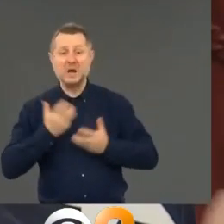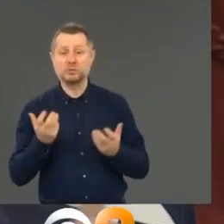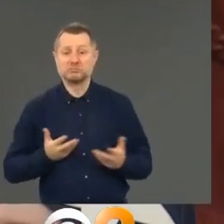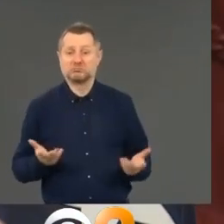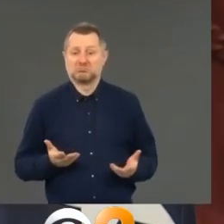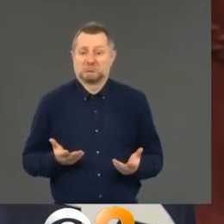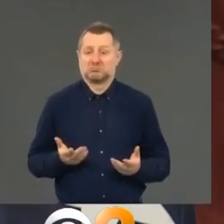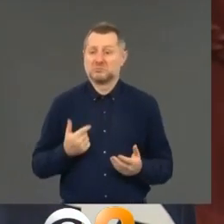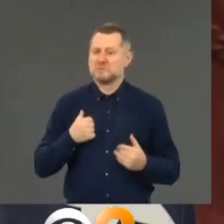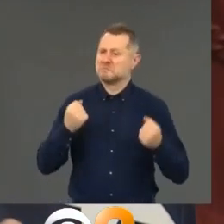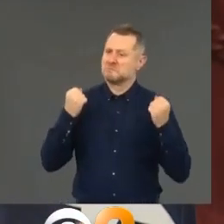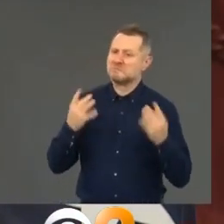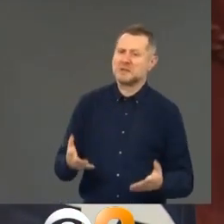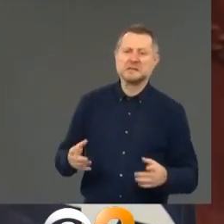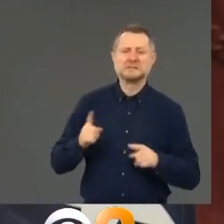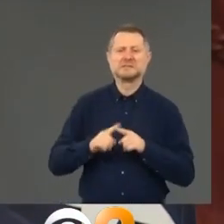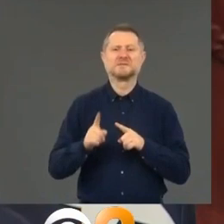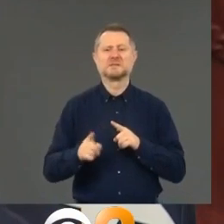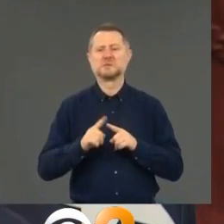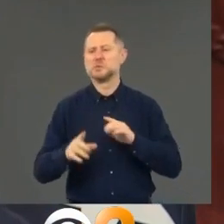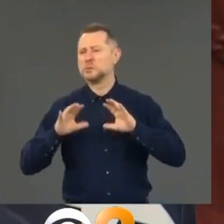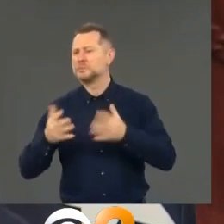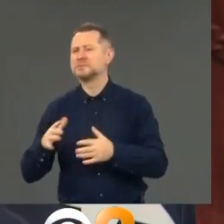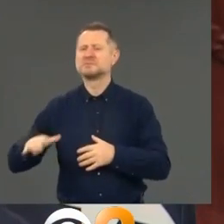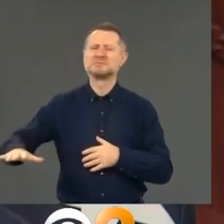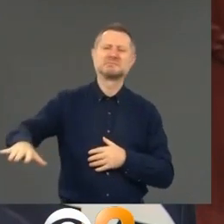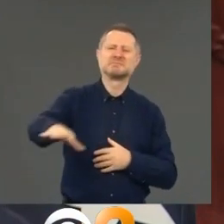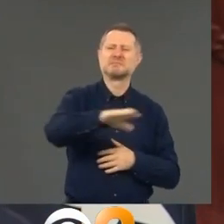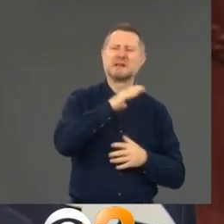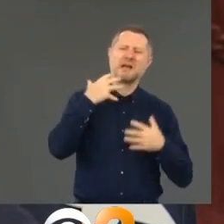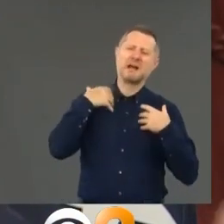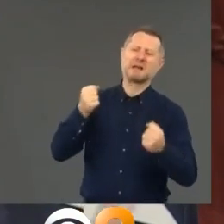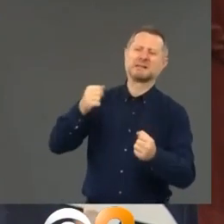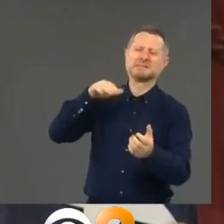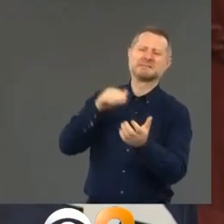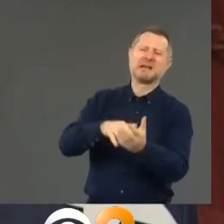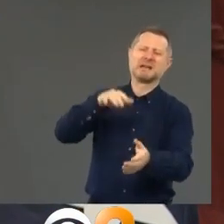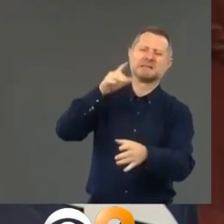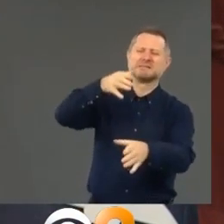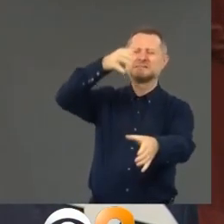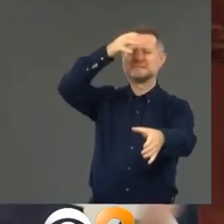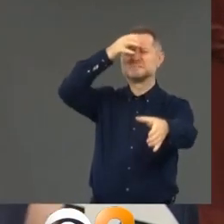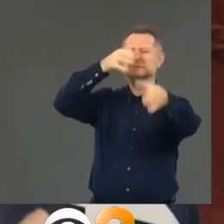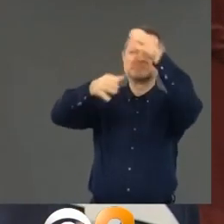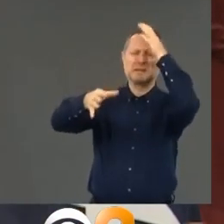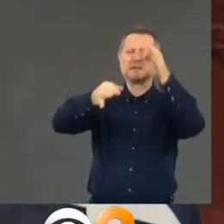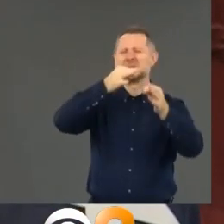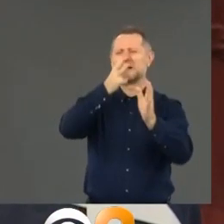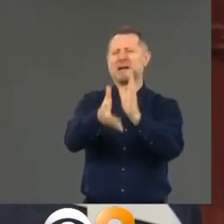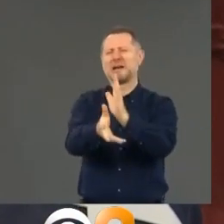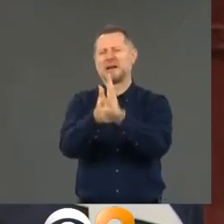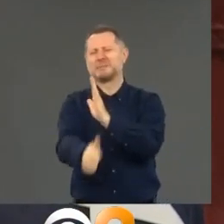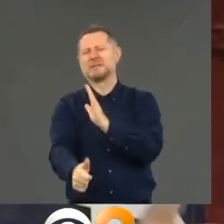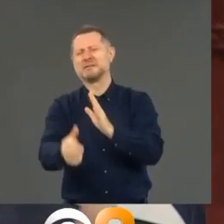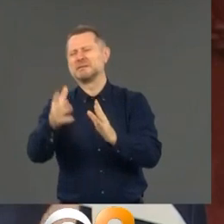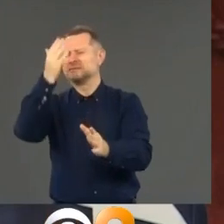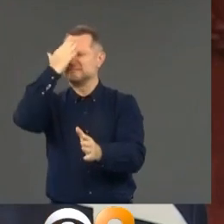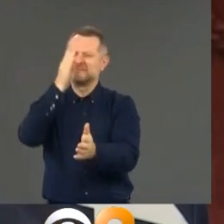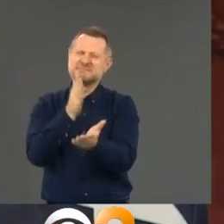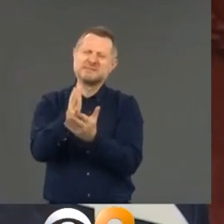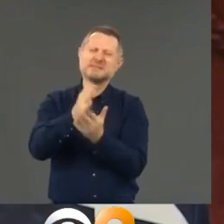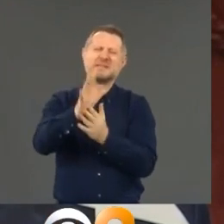health organizations, with all these global health experts, public health experts, federal